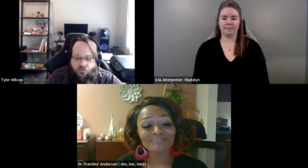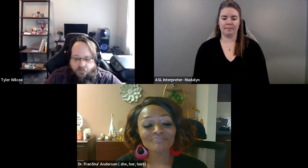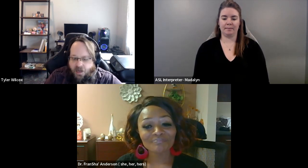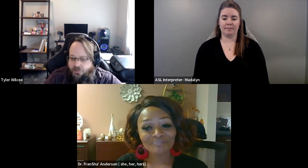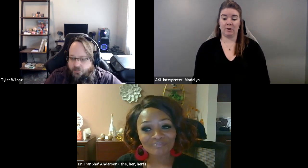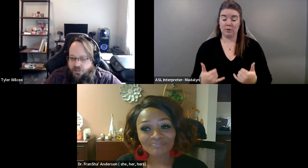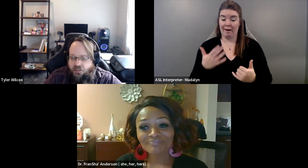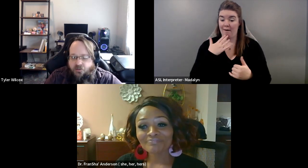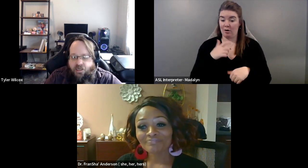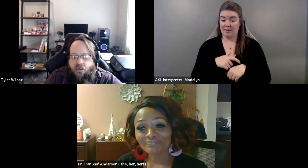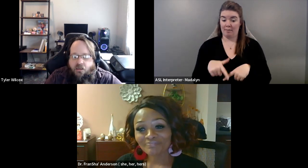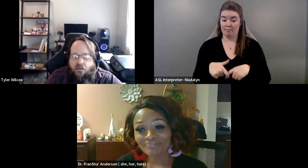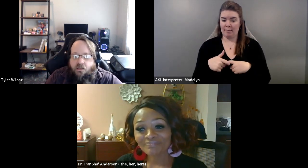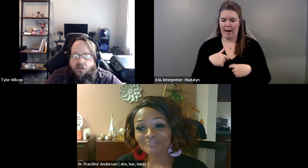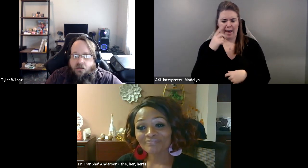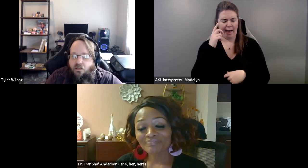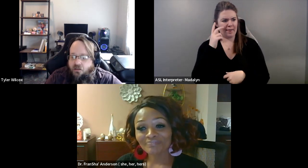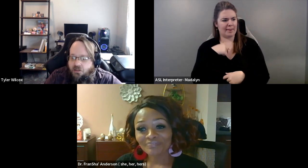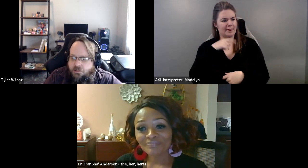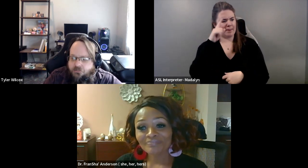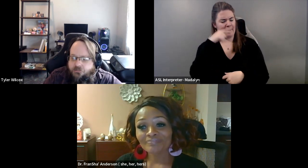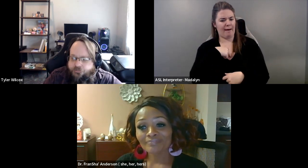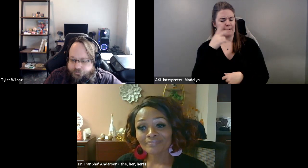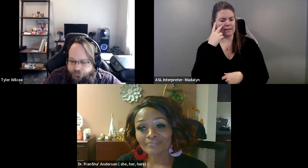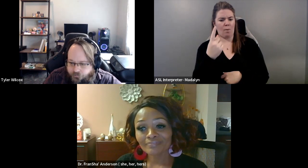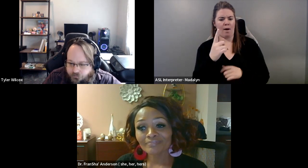think I see one popped up in the Q&A.